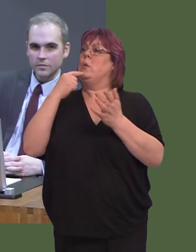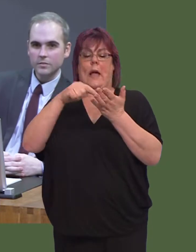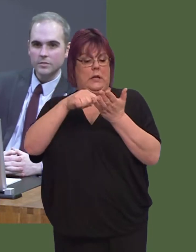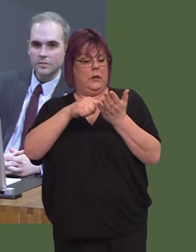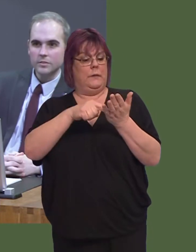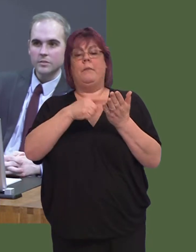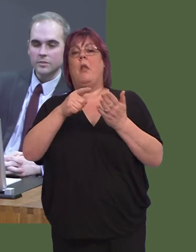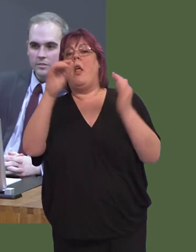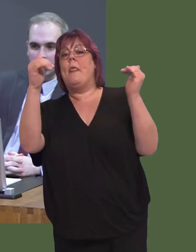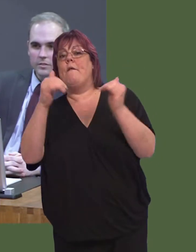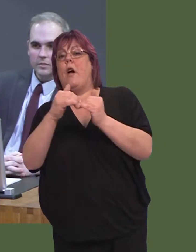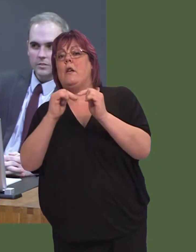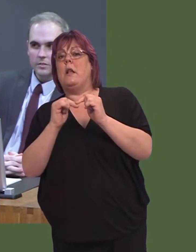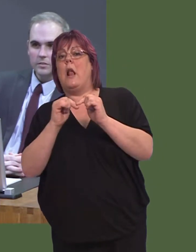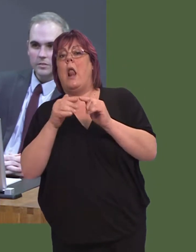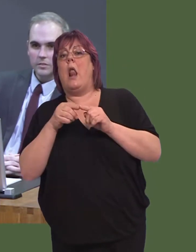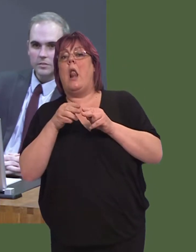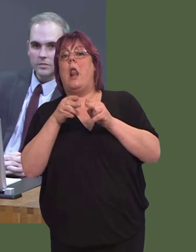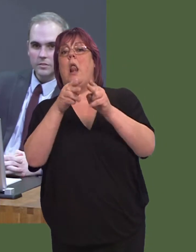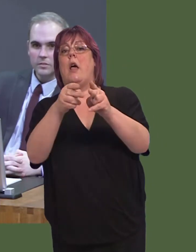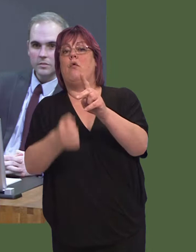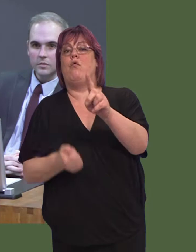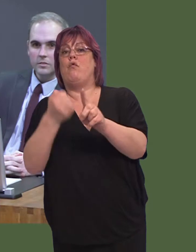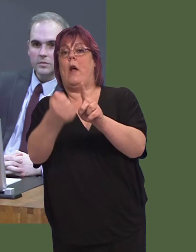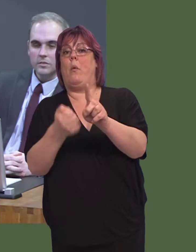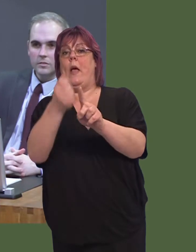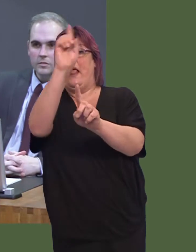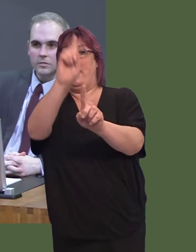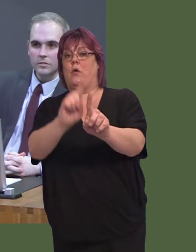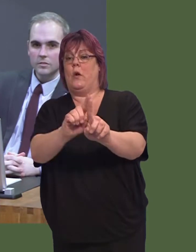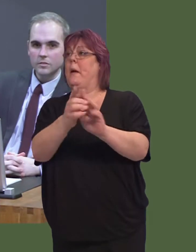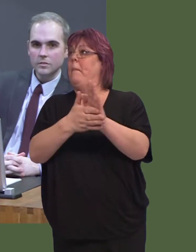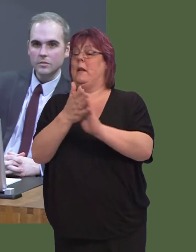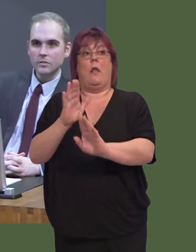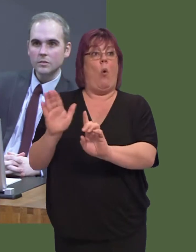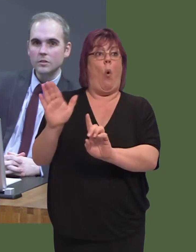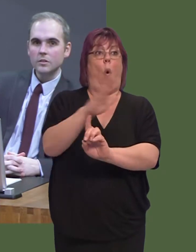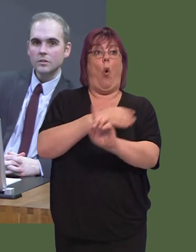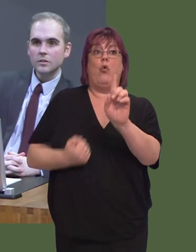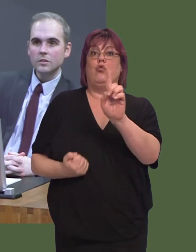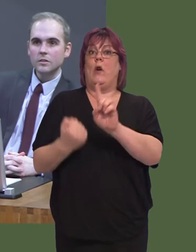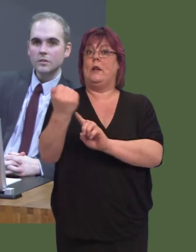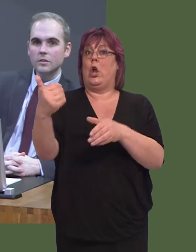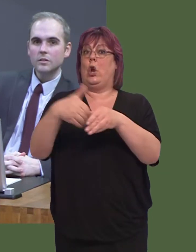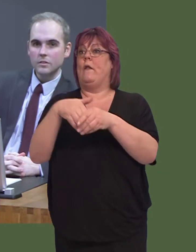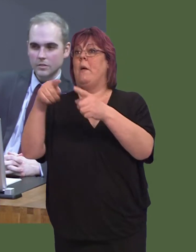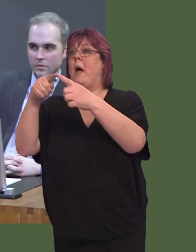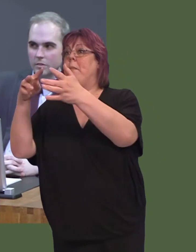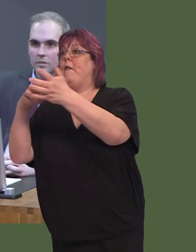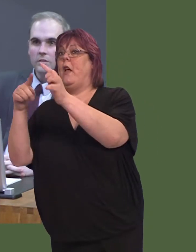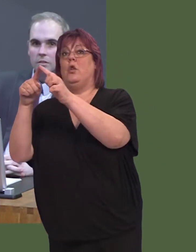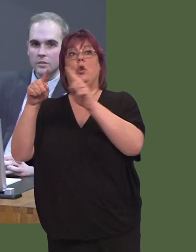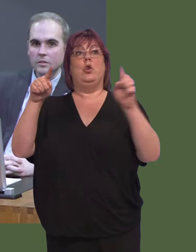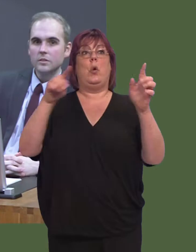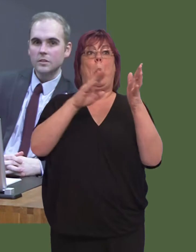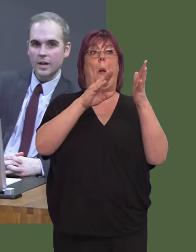for electrification of the Valleys Line rail network is first and foremost on the basis that all lines are included from Ebbw Vale